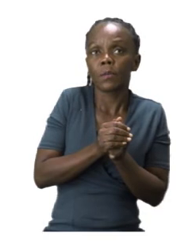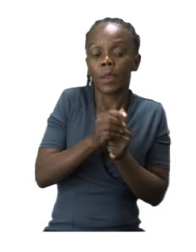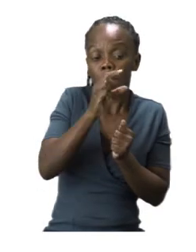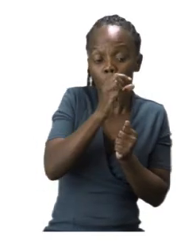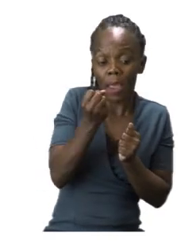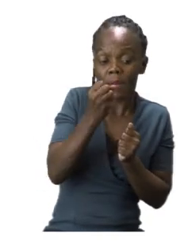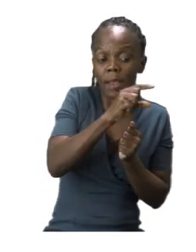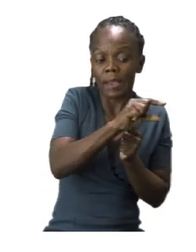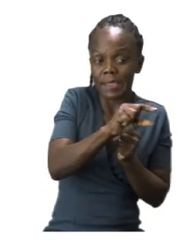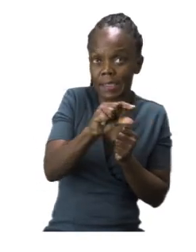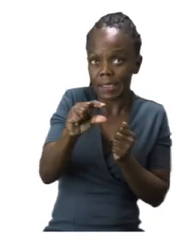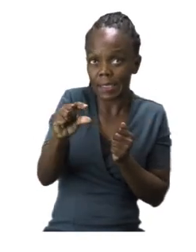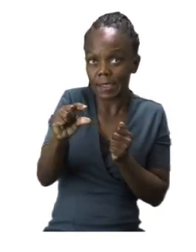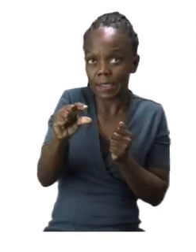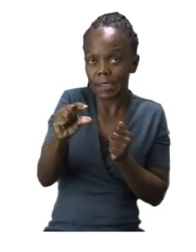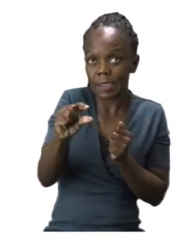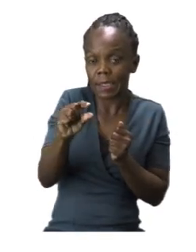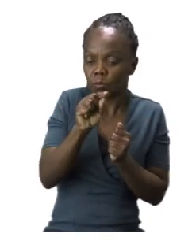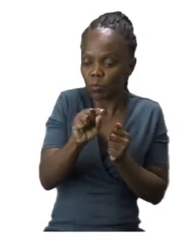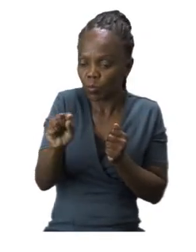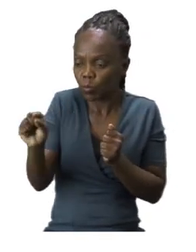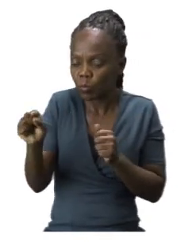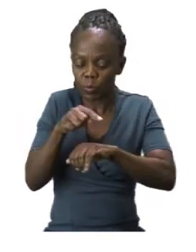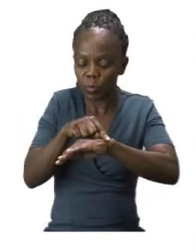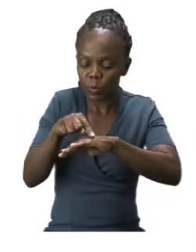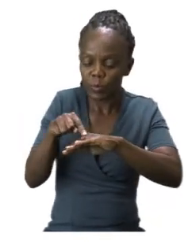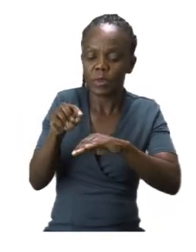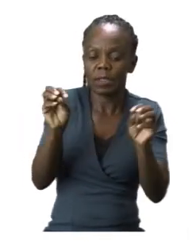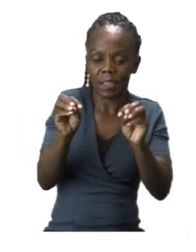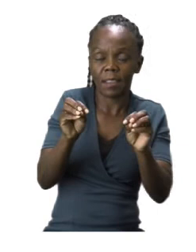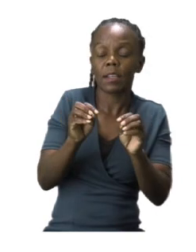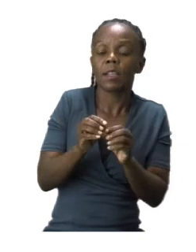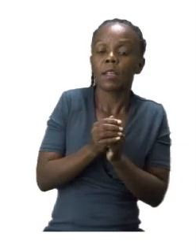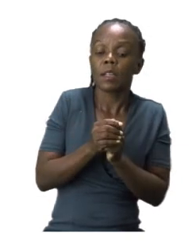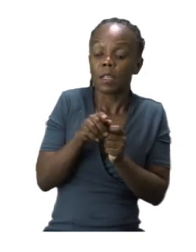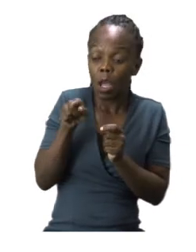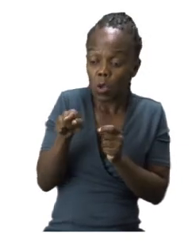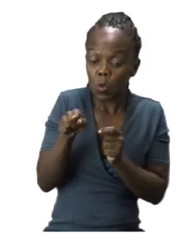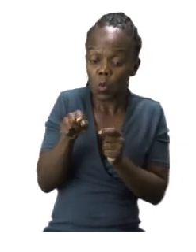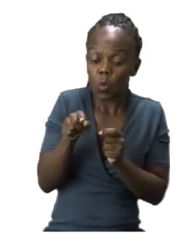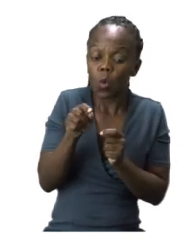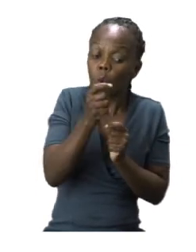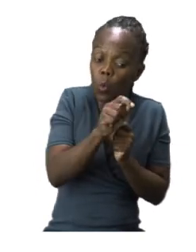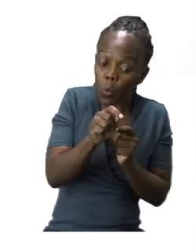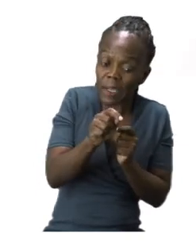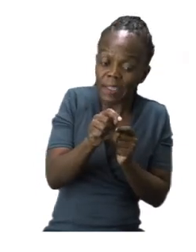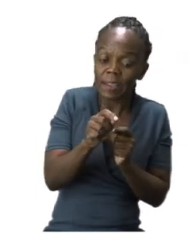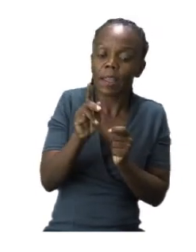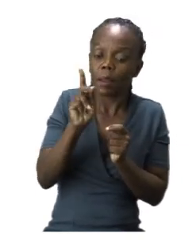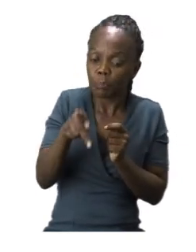to complete them. So you're going to complete your sentences by using the possessive pronouns.